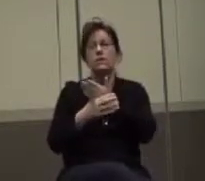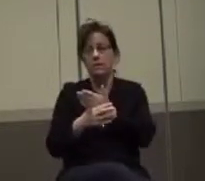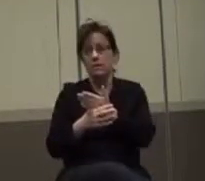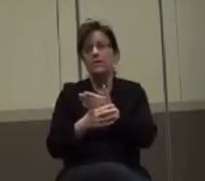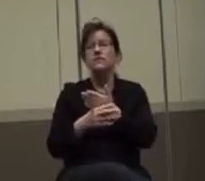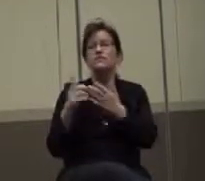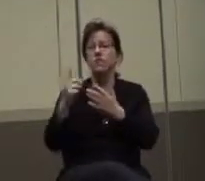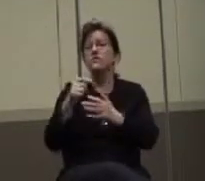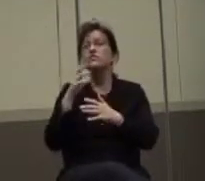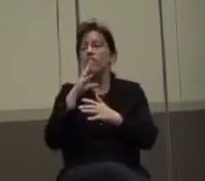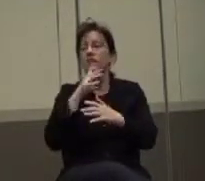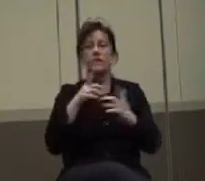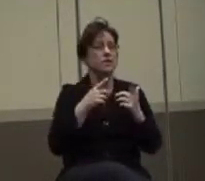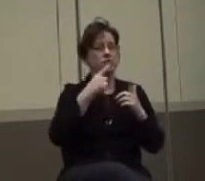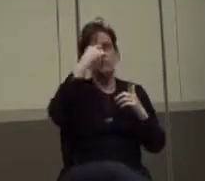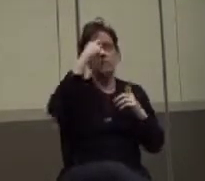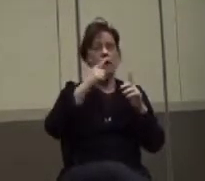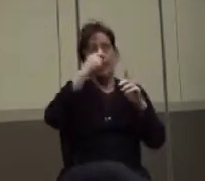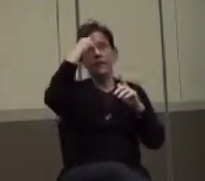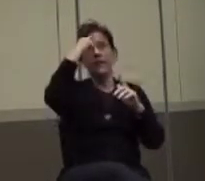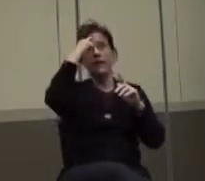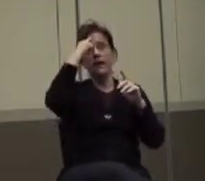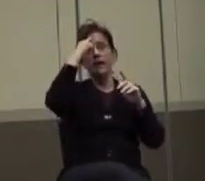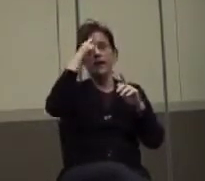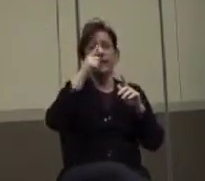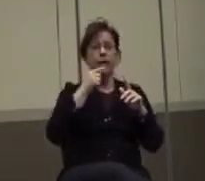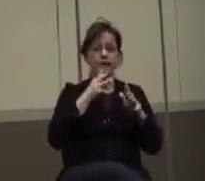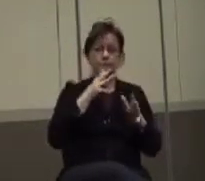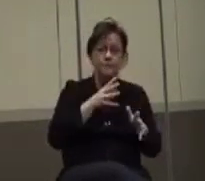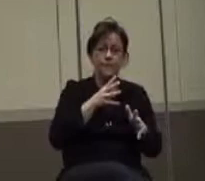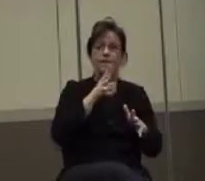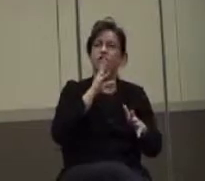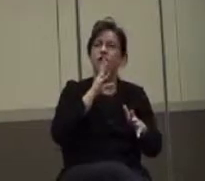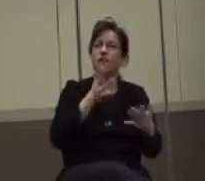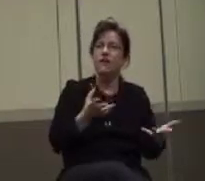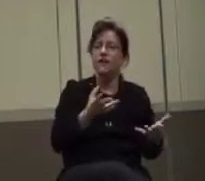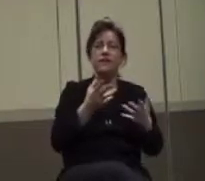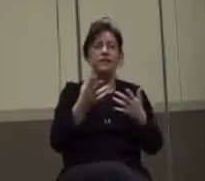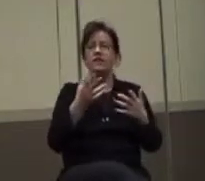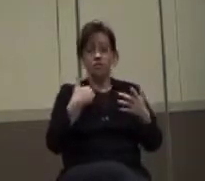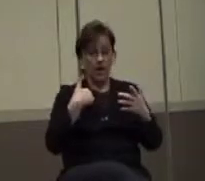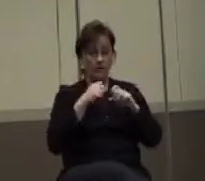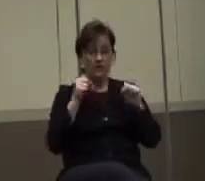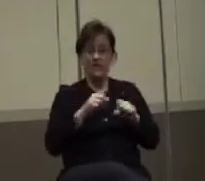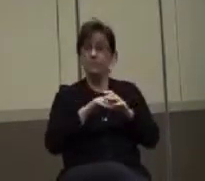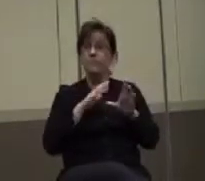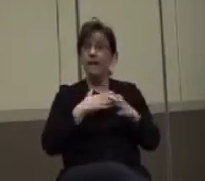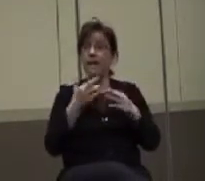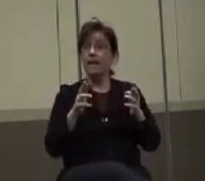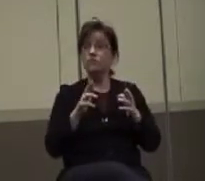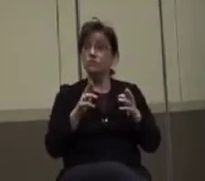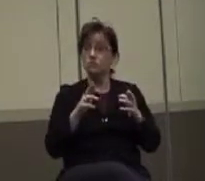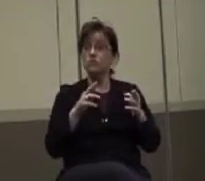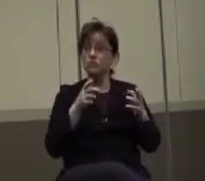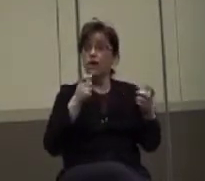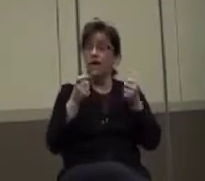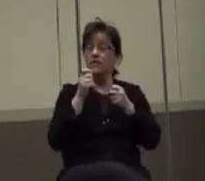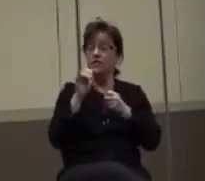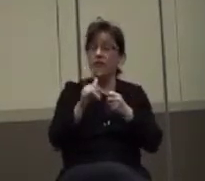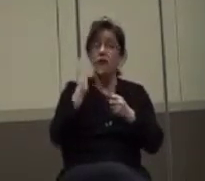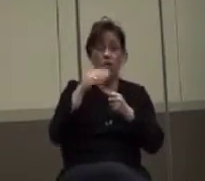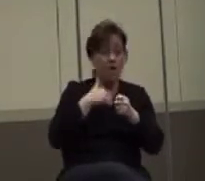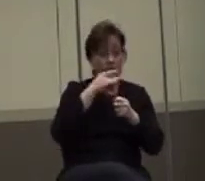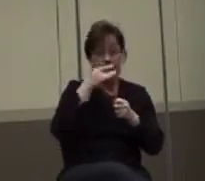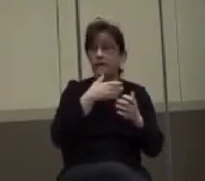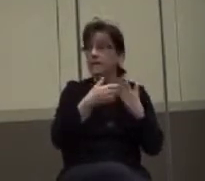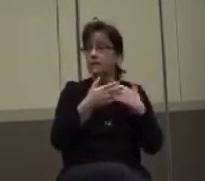Right? Now, do I have a system in my classroom to deal with it? I am going to have kids, in spite of their knowledge of the rule,